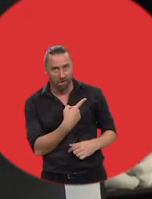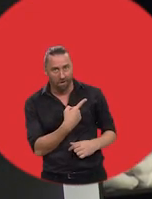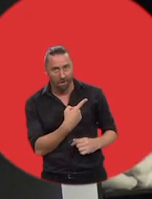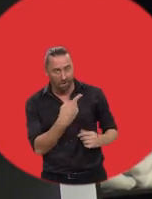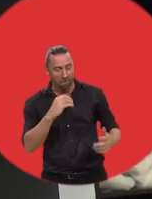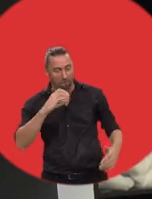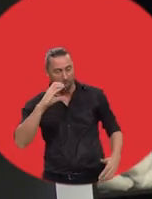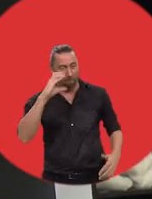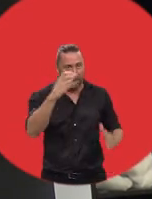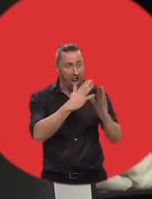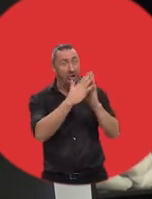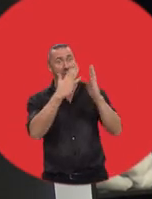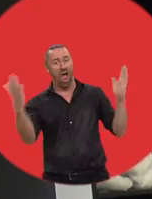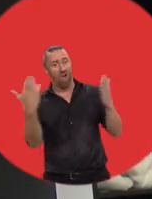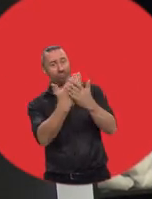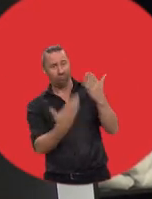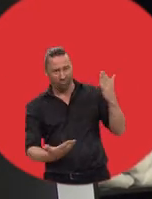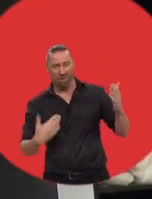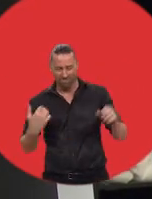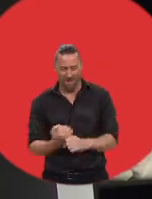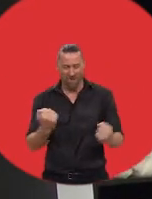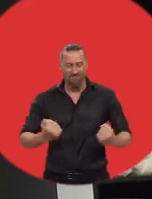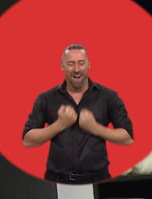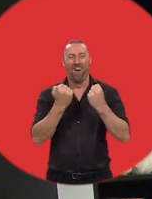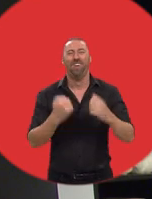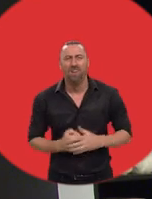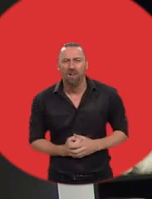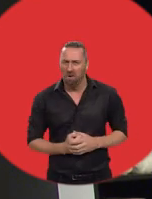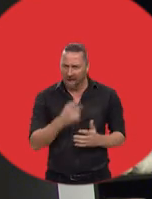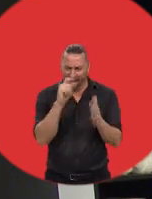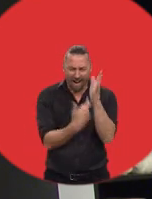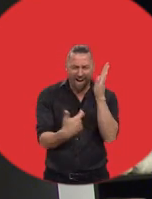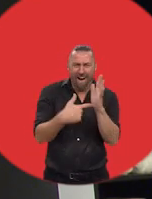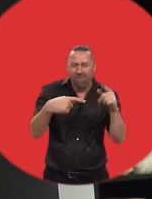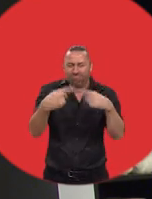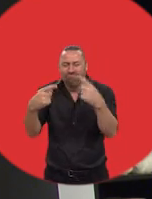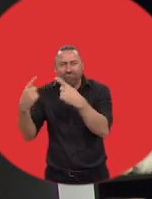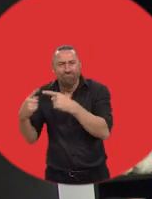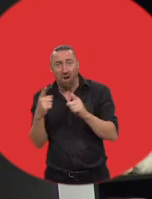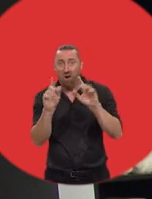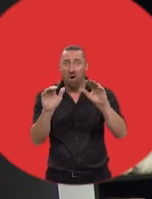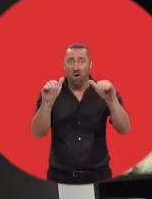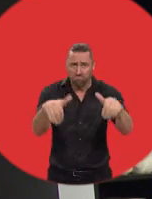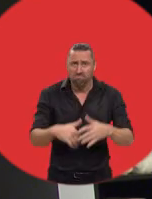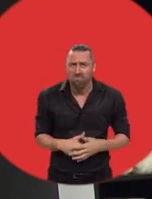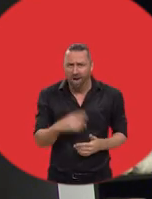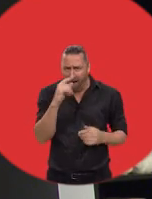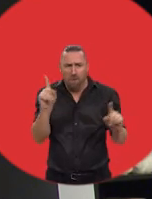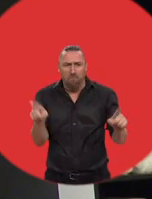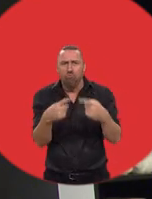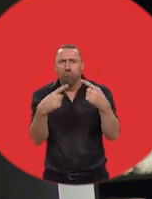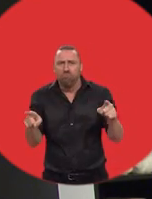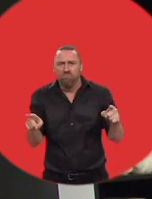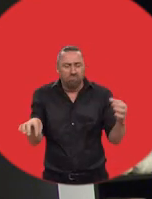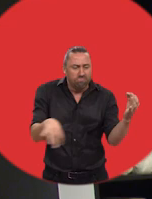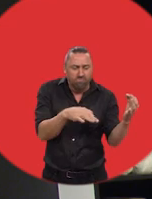a very long story. There are lots of arts and crafts that you can make at home. Have you ever wanted to make a musical instrument